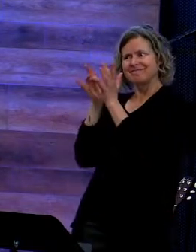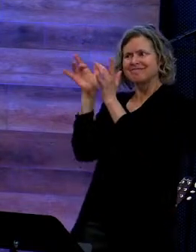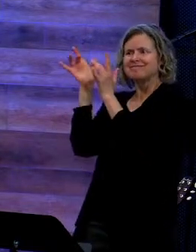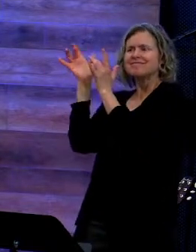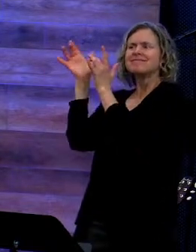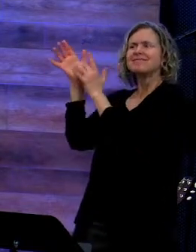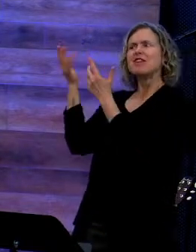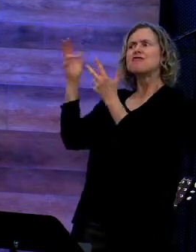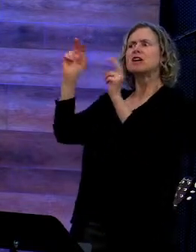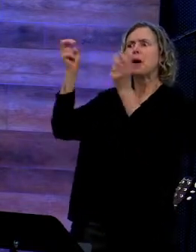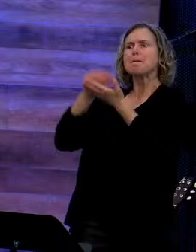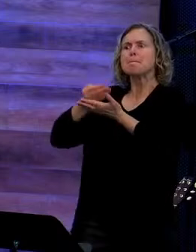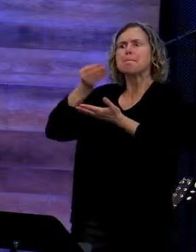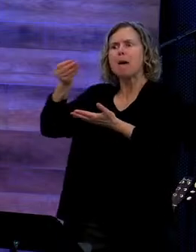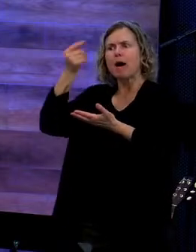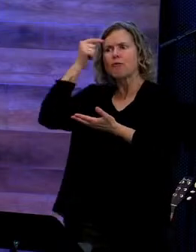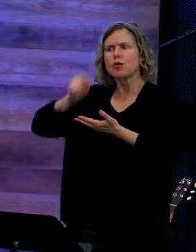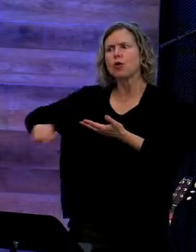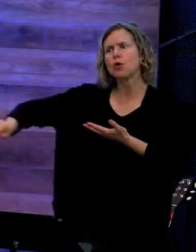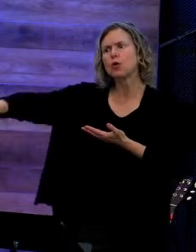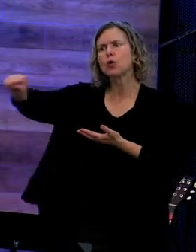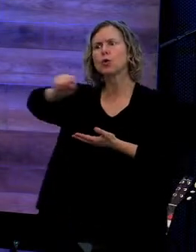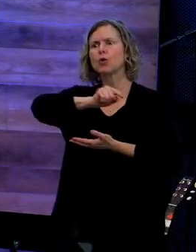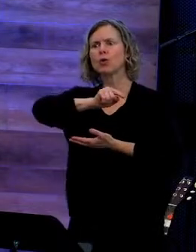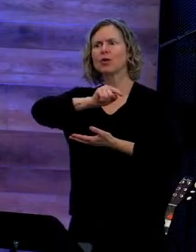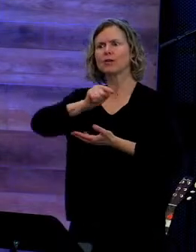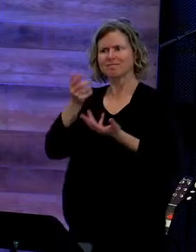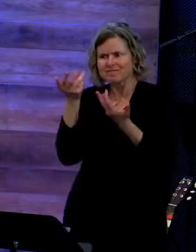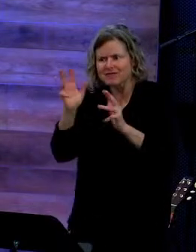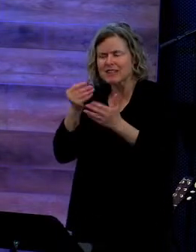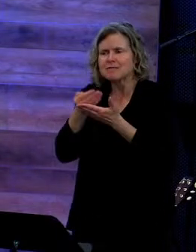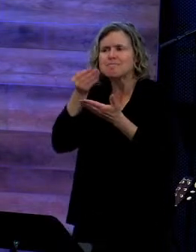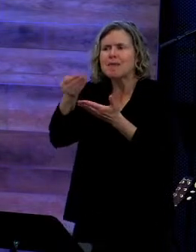need to do is to say, "Jesus, I need you.